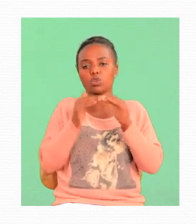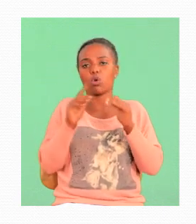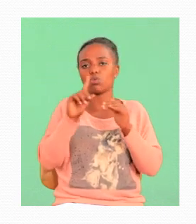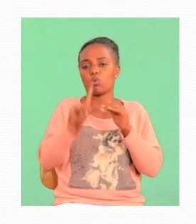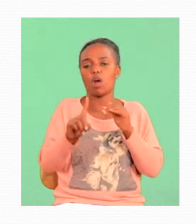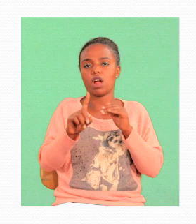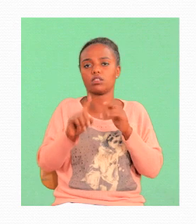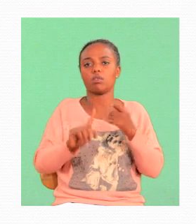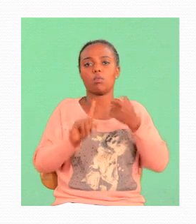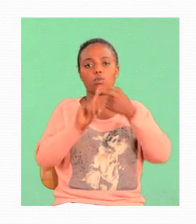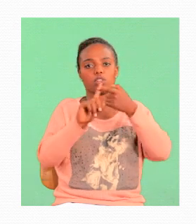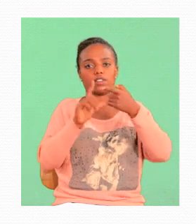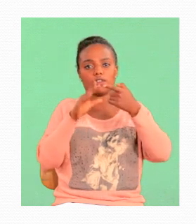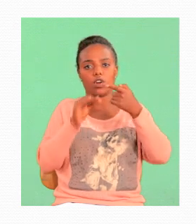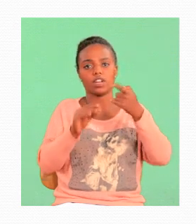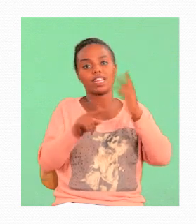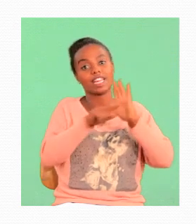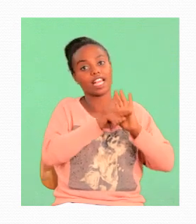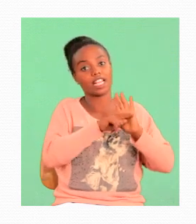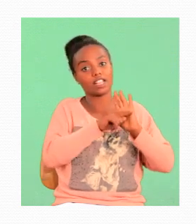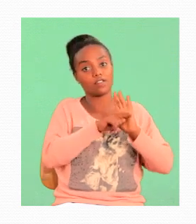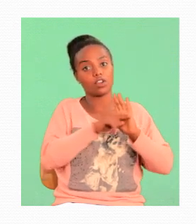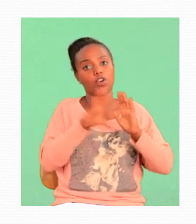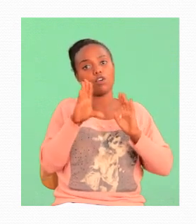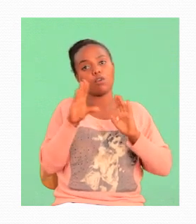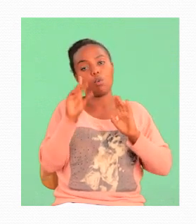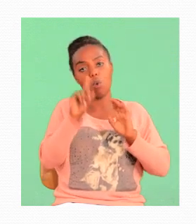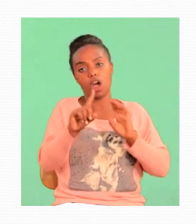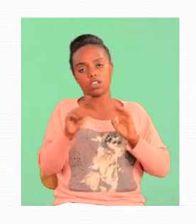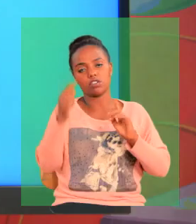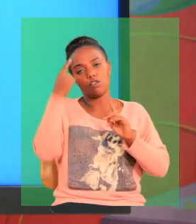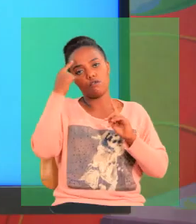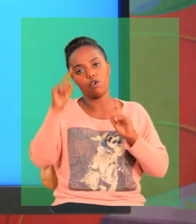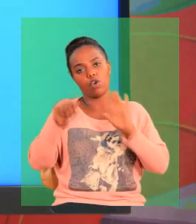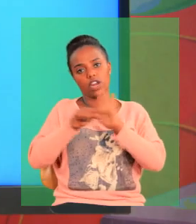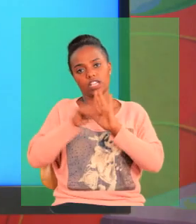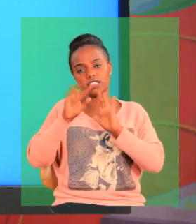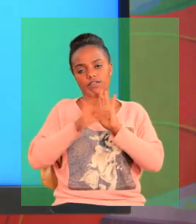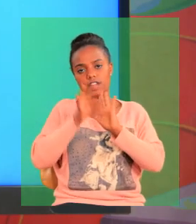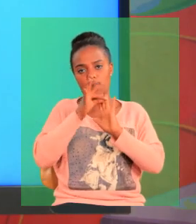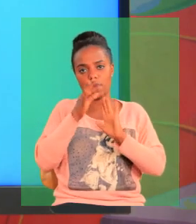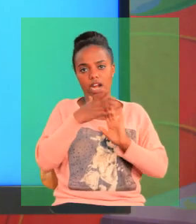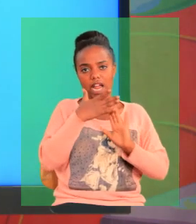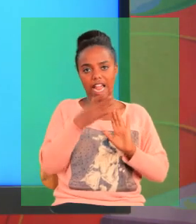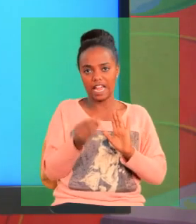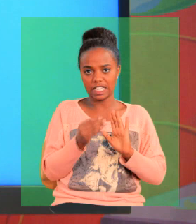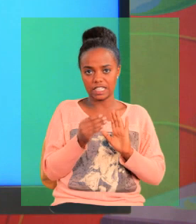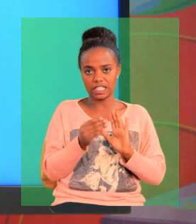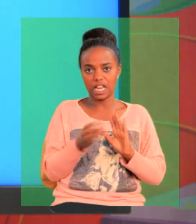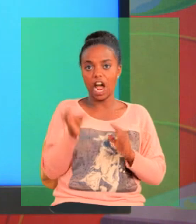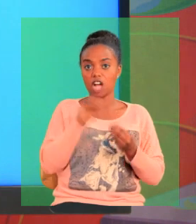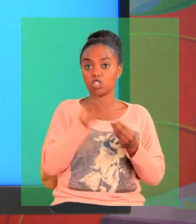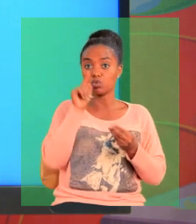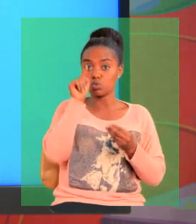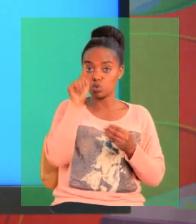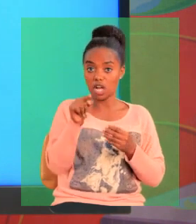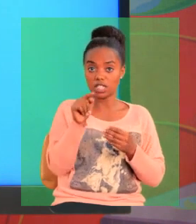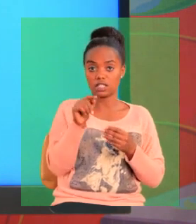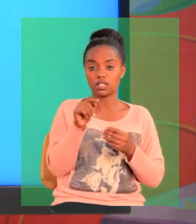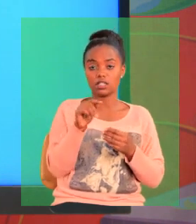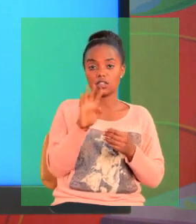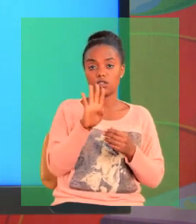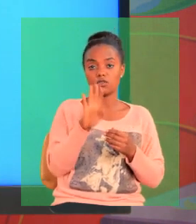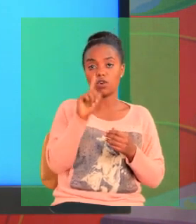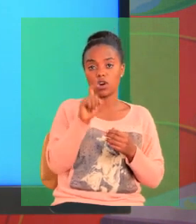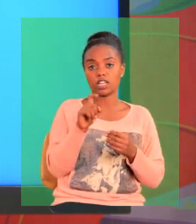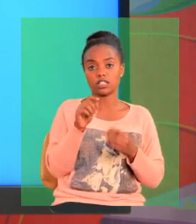for positive number, negative 1 for negative numbers, and in addition to this we have this one for x